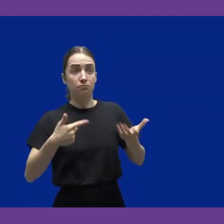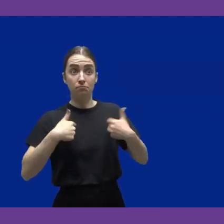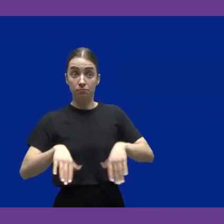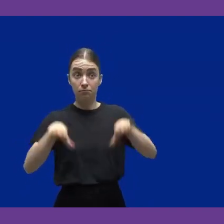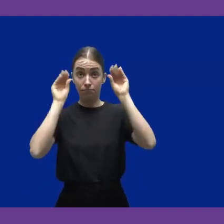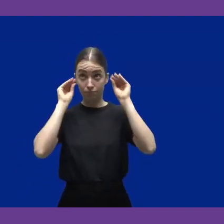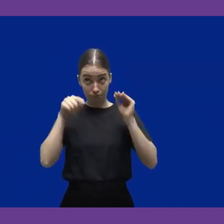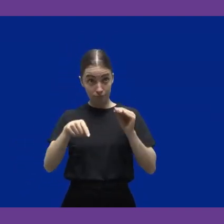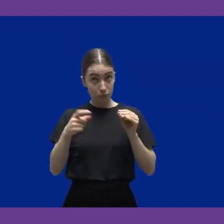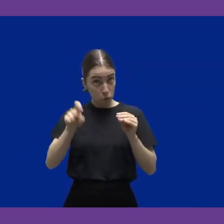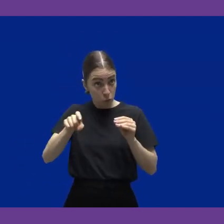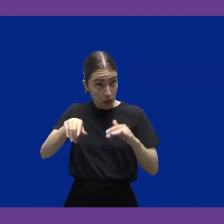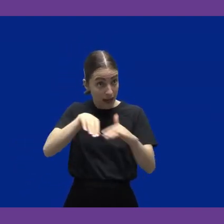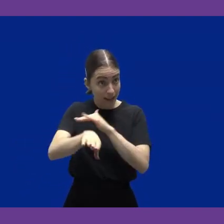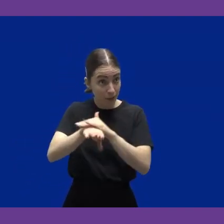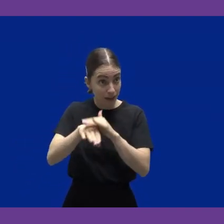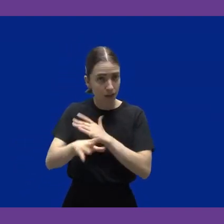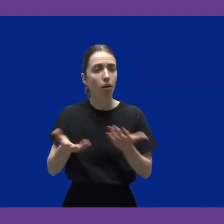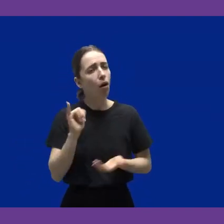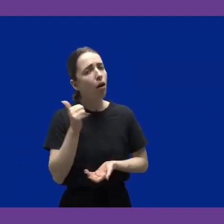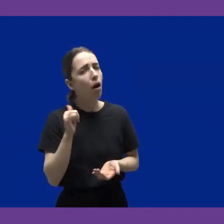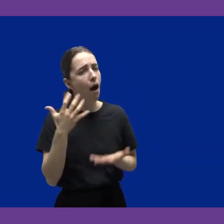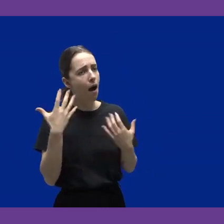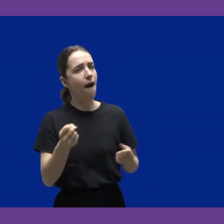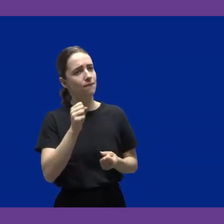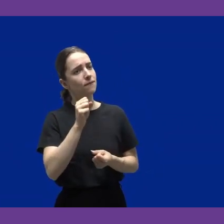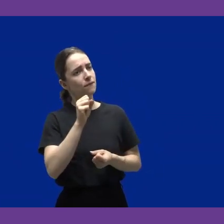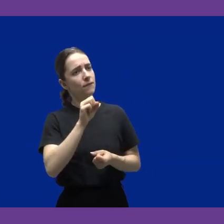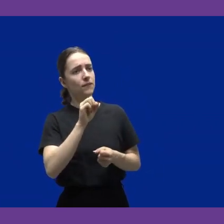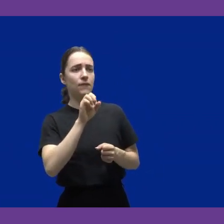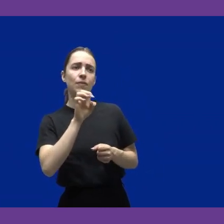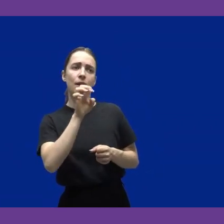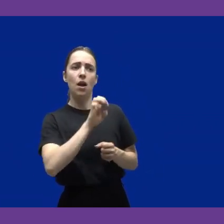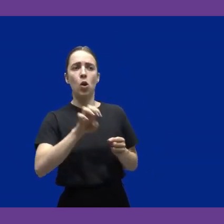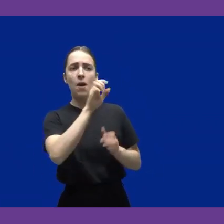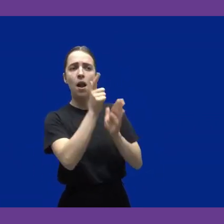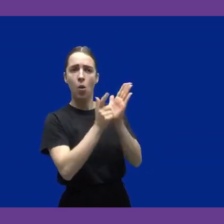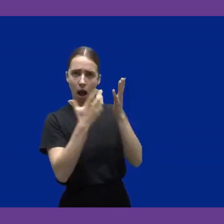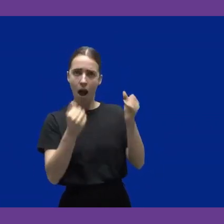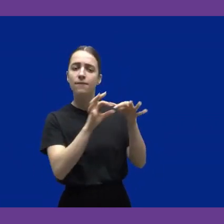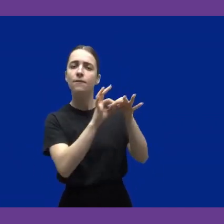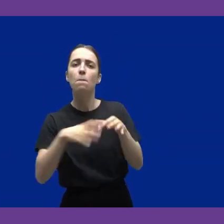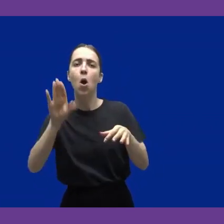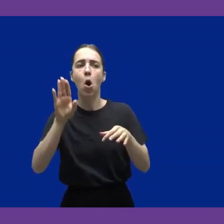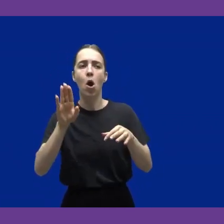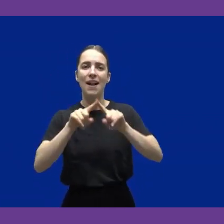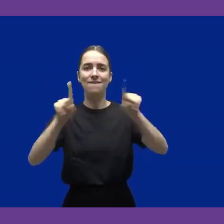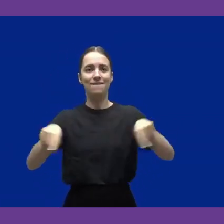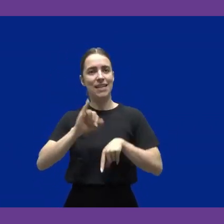legislation, European legislation and standards about invoicing. I understand there might be a difference between B2B and